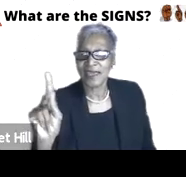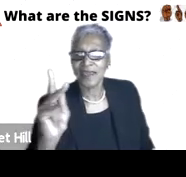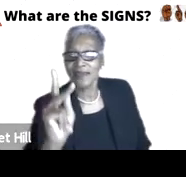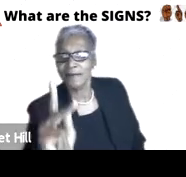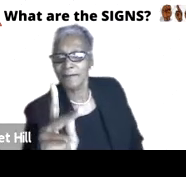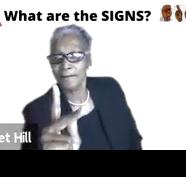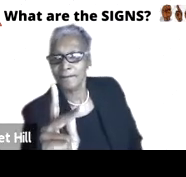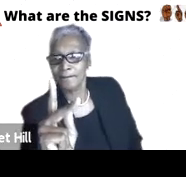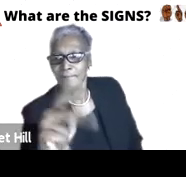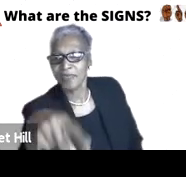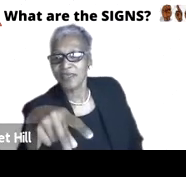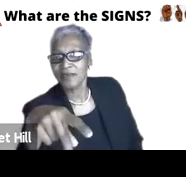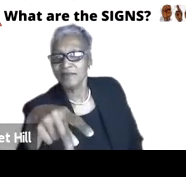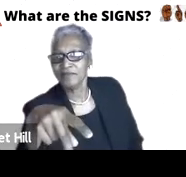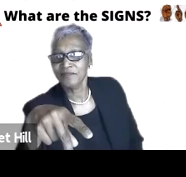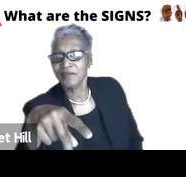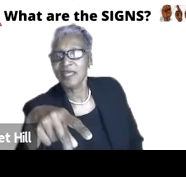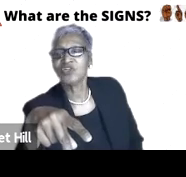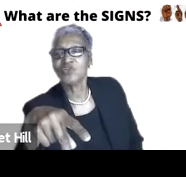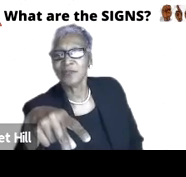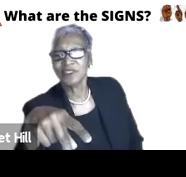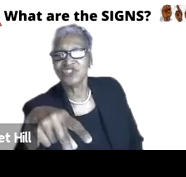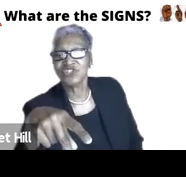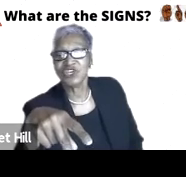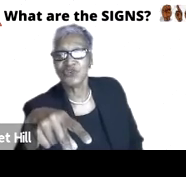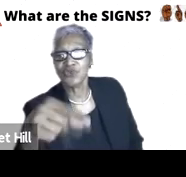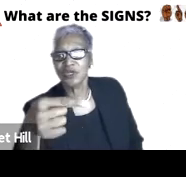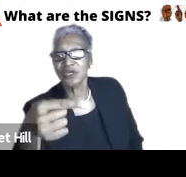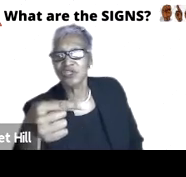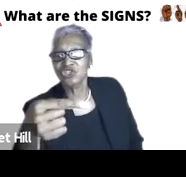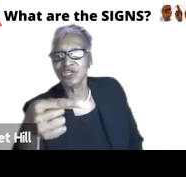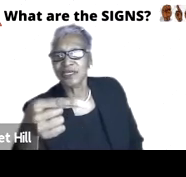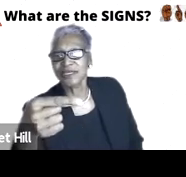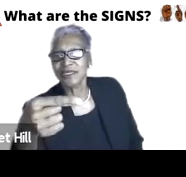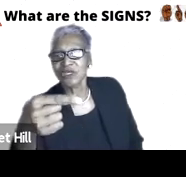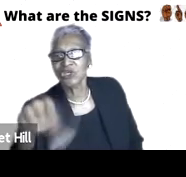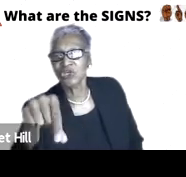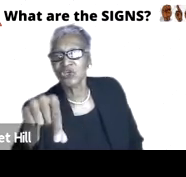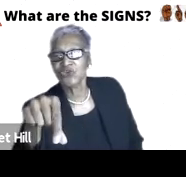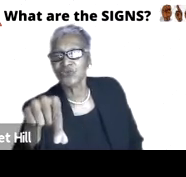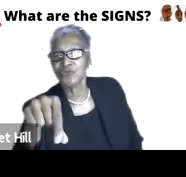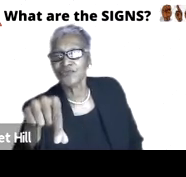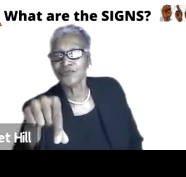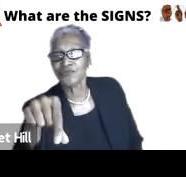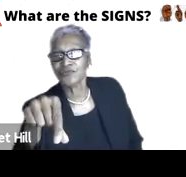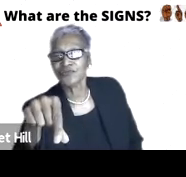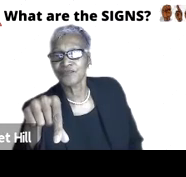K. P. Now do, let me see GQ. G, Q.